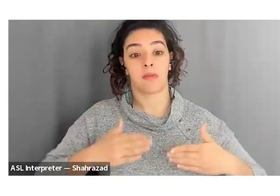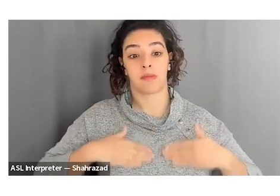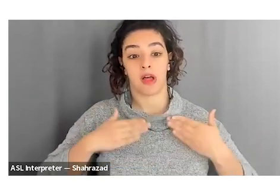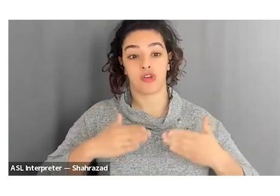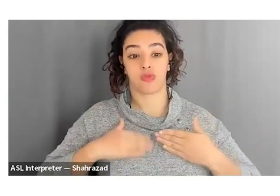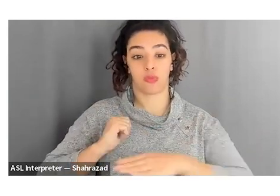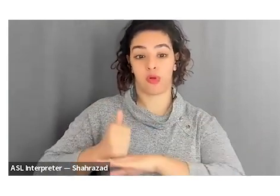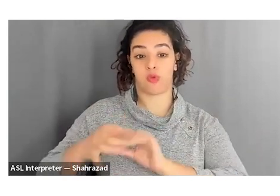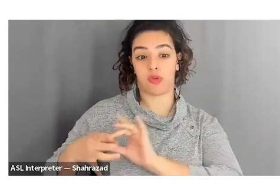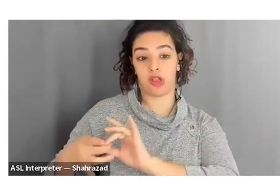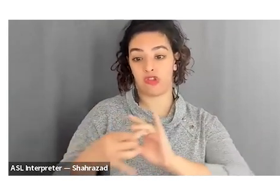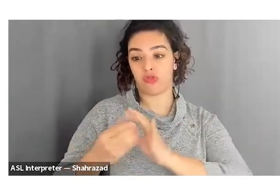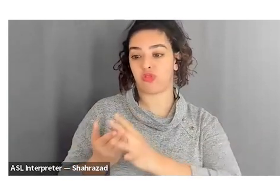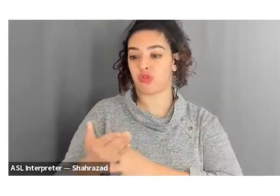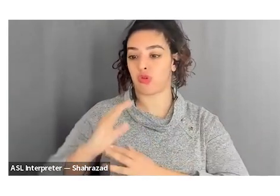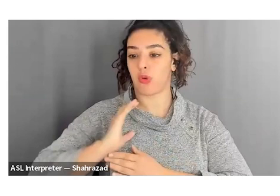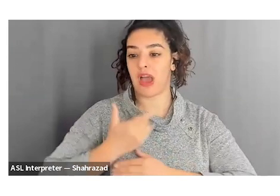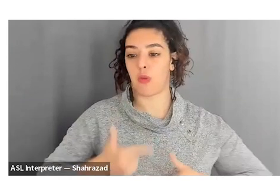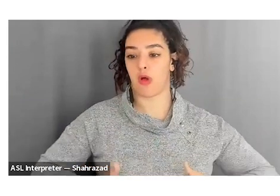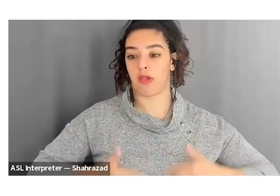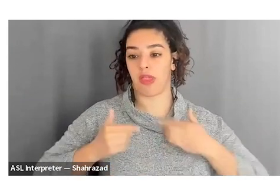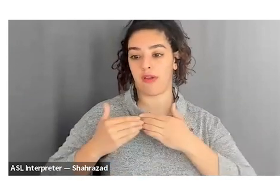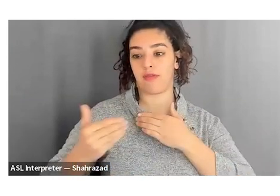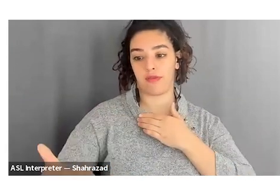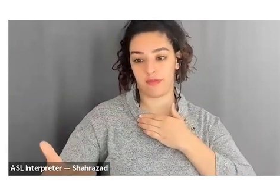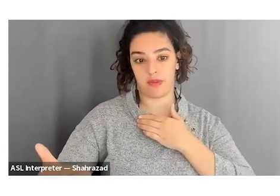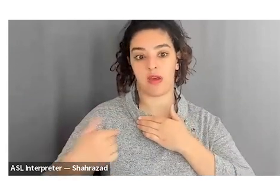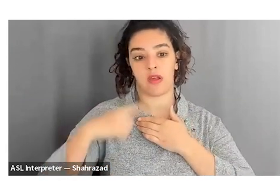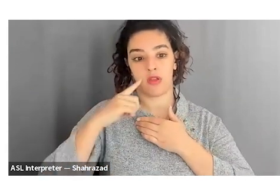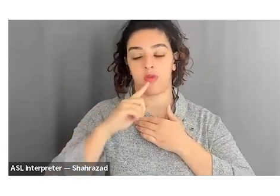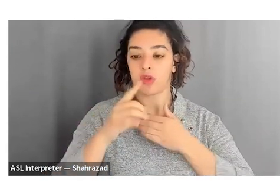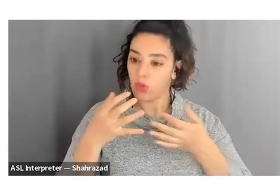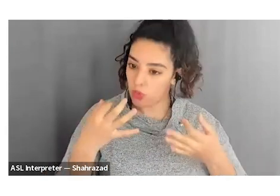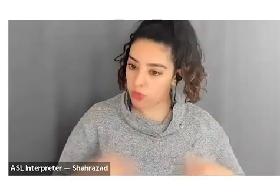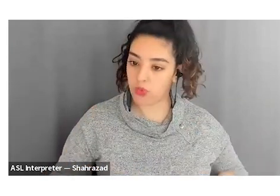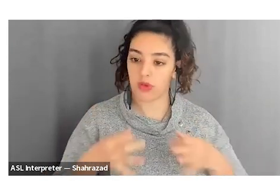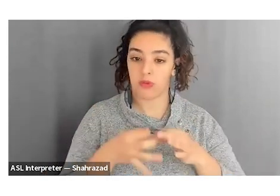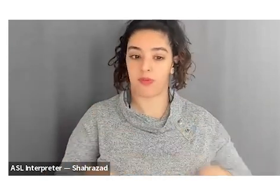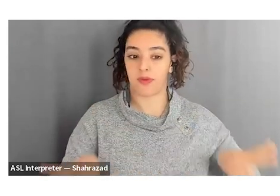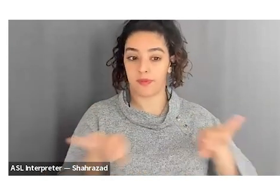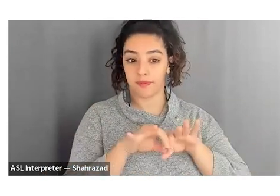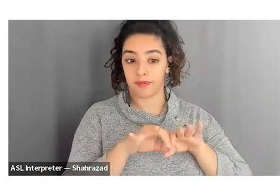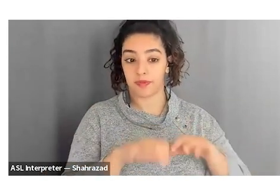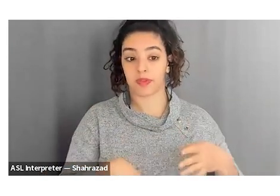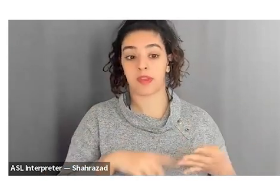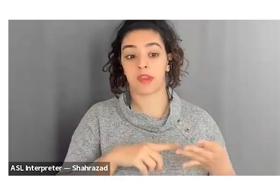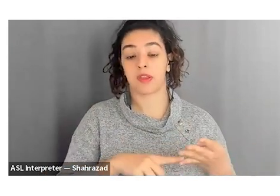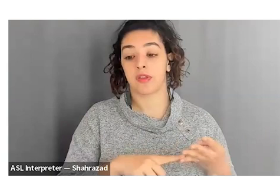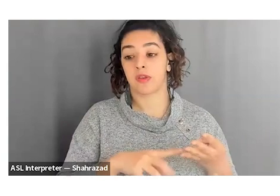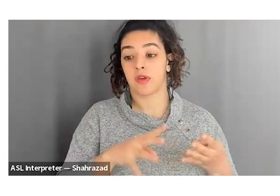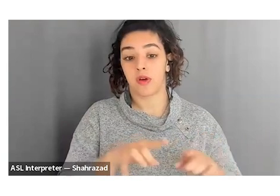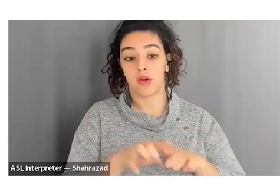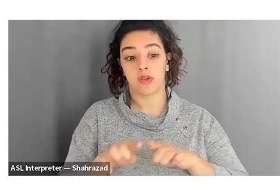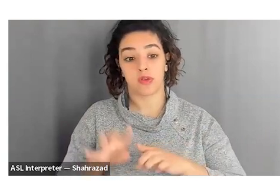things are very, very important. Next point, please. But it's also important to know when I talk about pleasurable